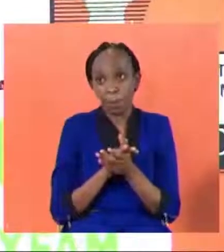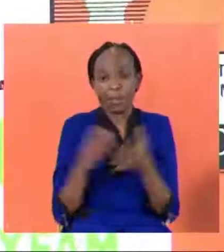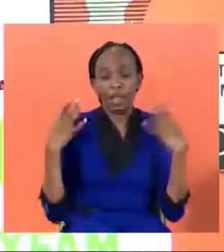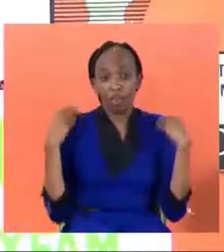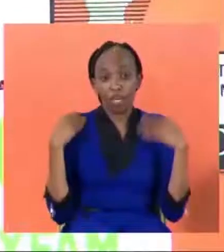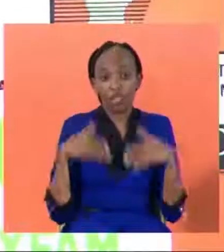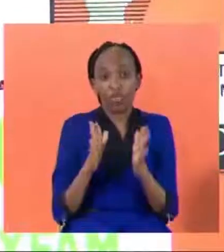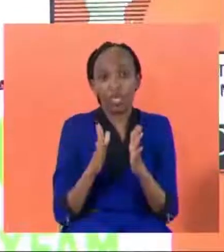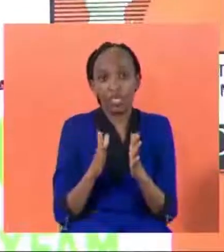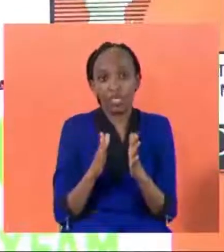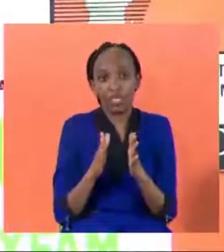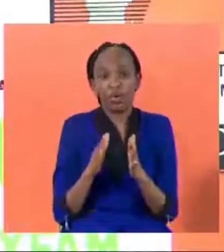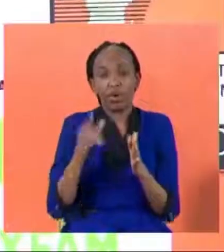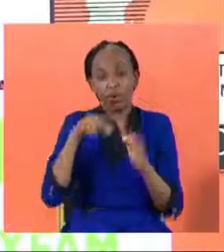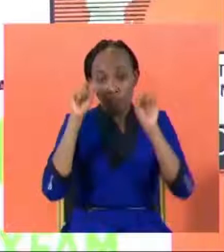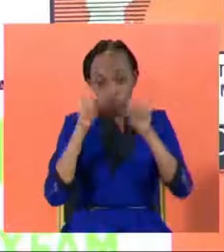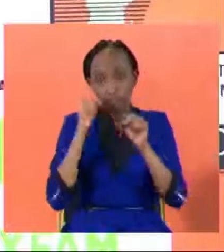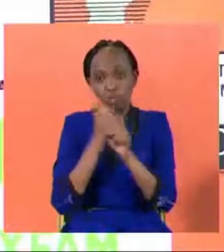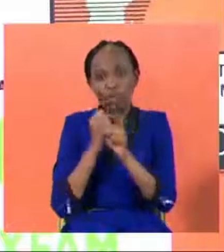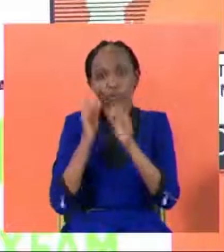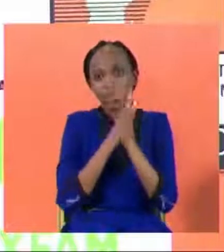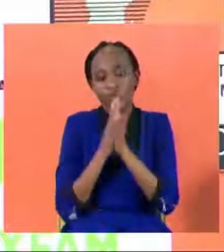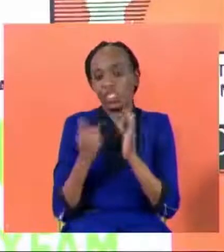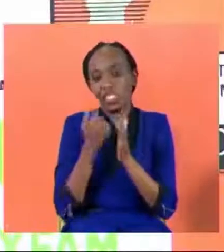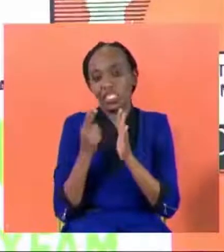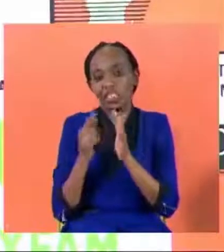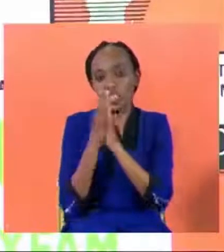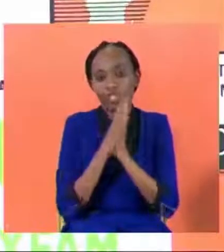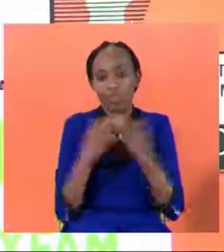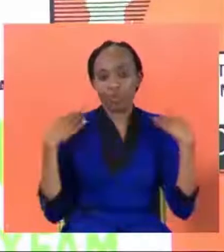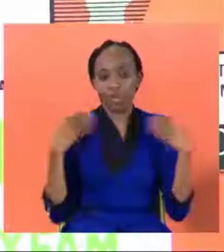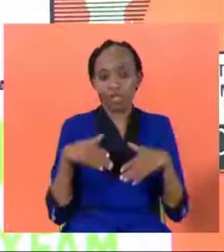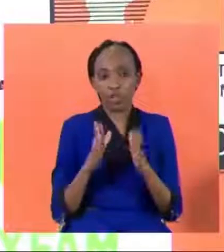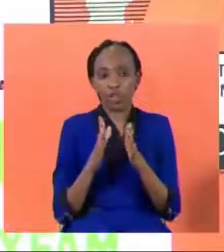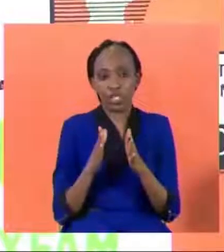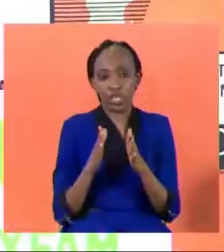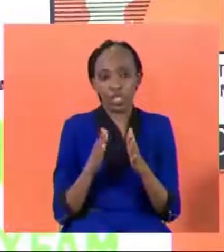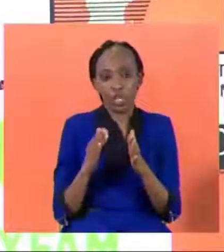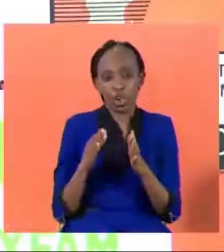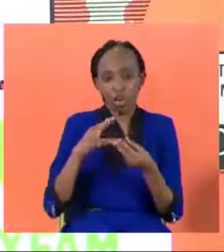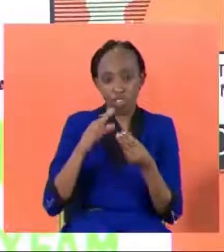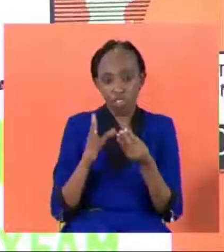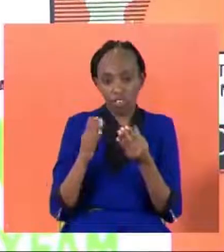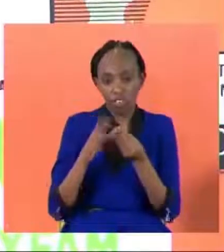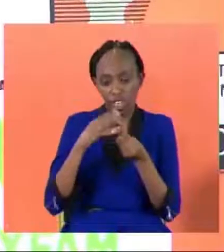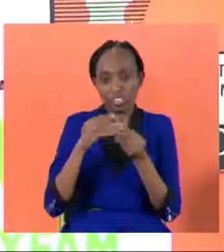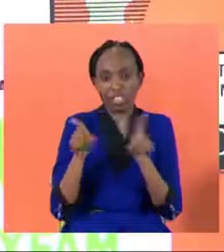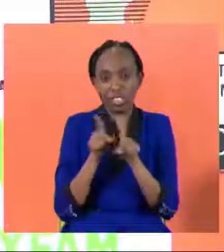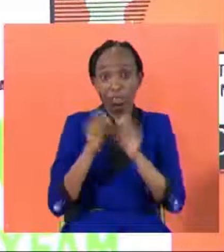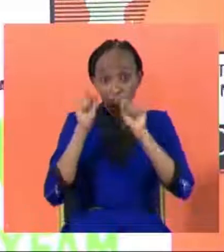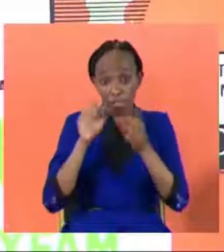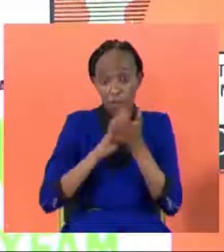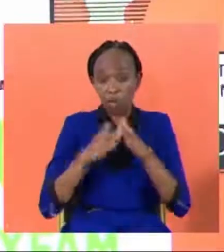practical ways of you being able to do stories and to tell stories, and practical ways of you to bring creativity in it as well. Because we can get lost in